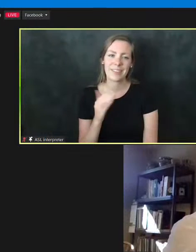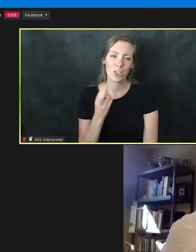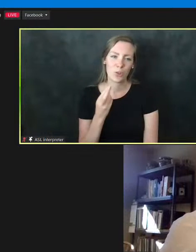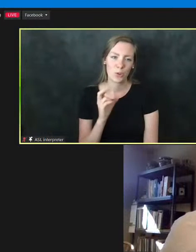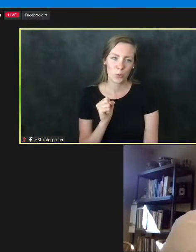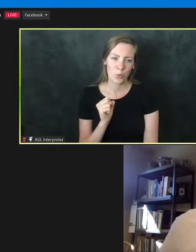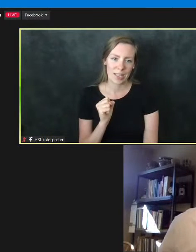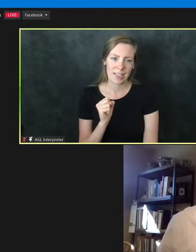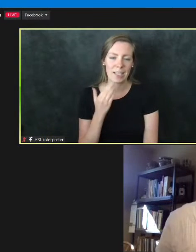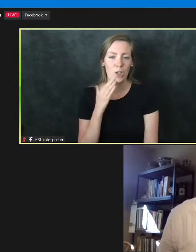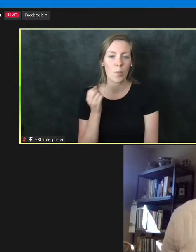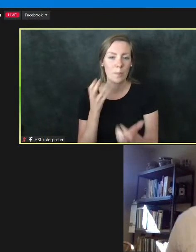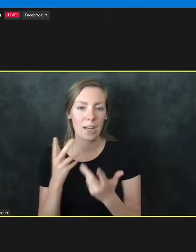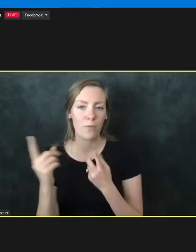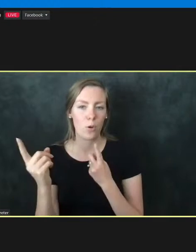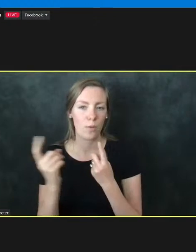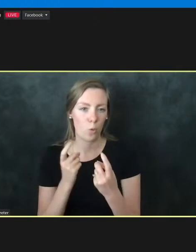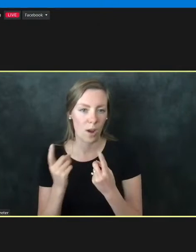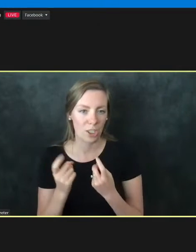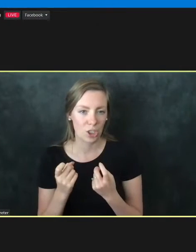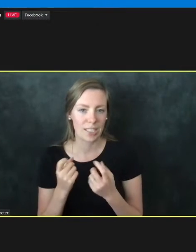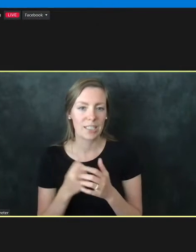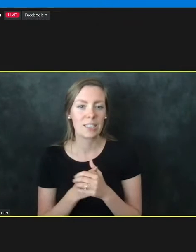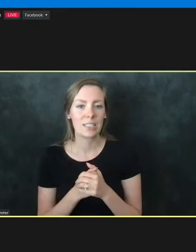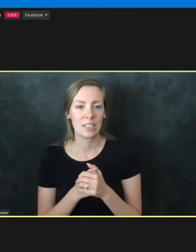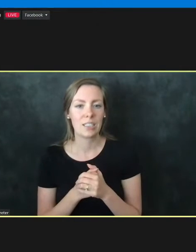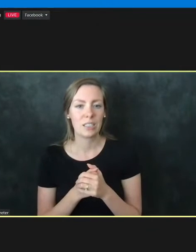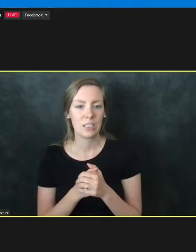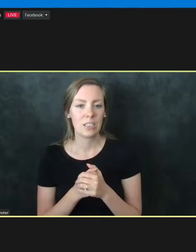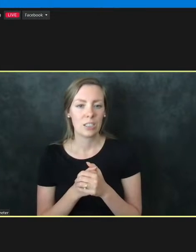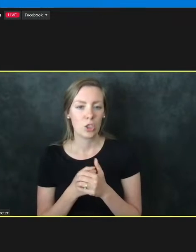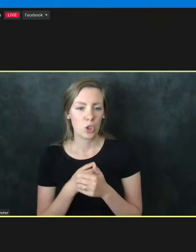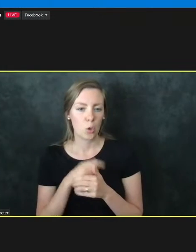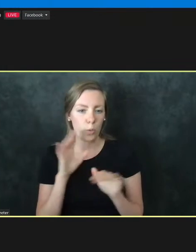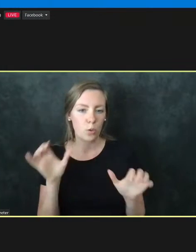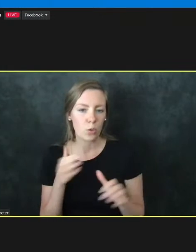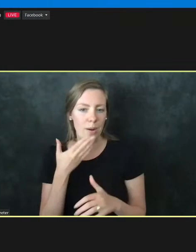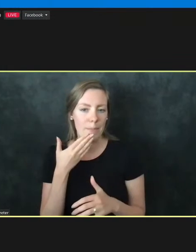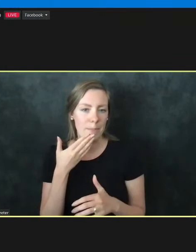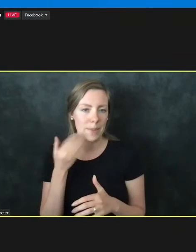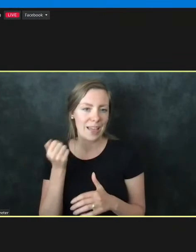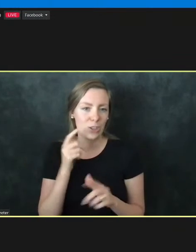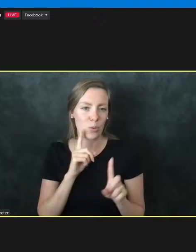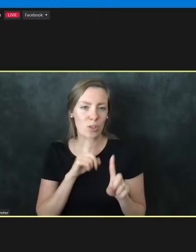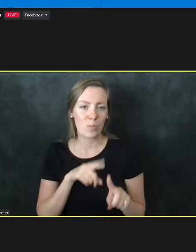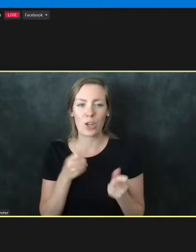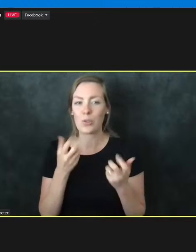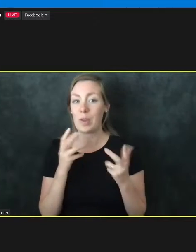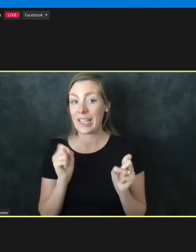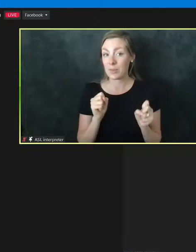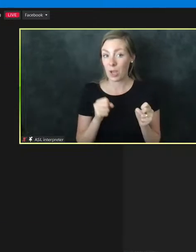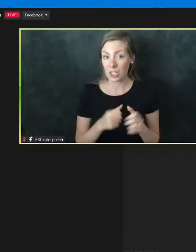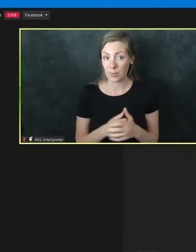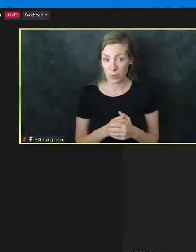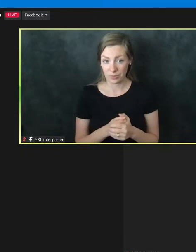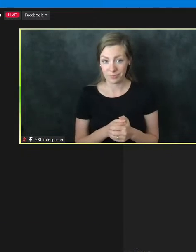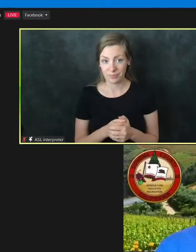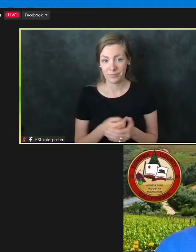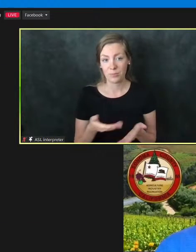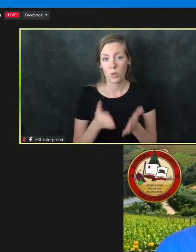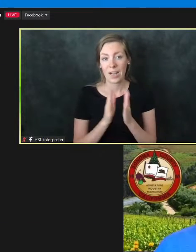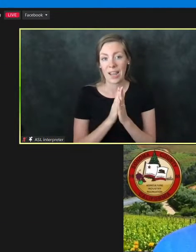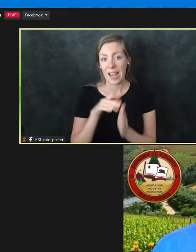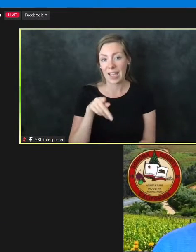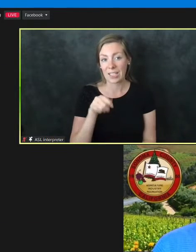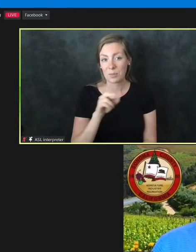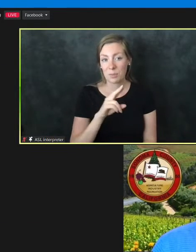of you have questions out there, so yo sé que muchos de ustedes tienen, our best to respond to as many vamos as a we hacer can. lo mejor que podamos Paul para Phillips, our county's